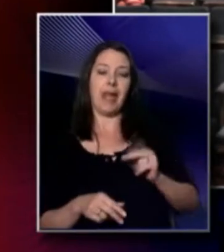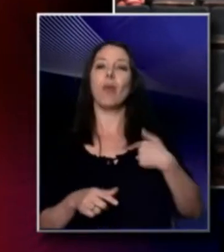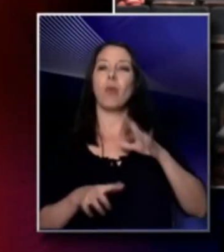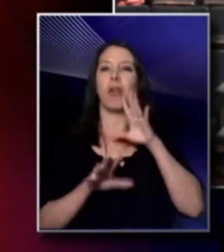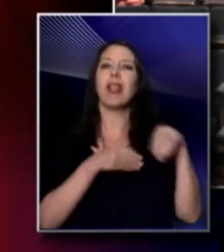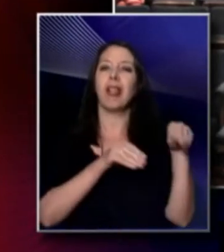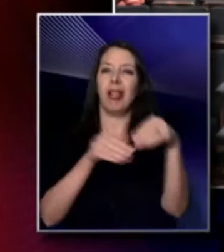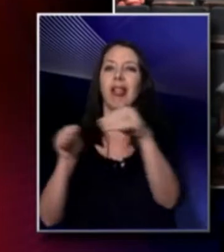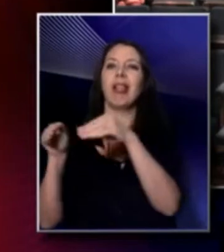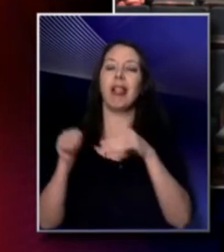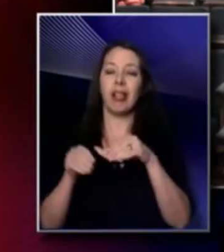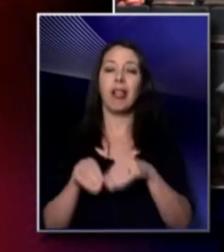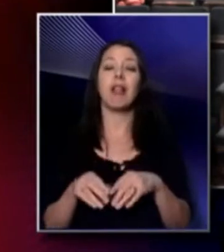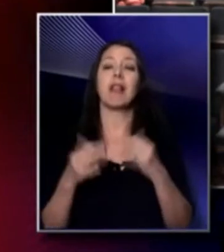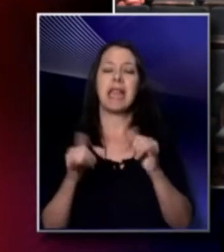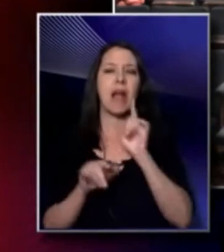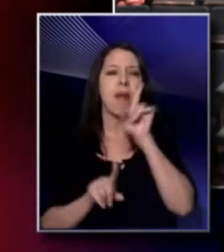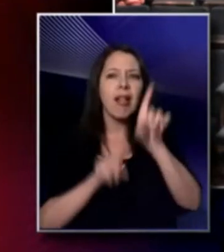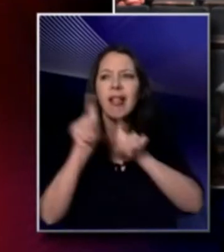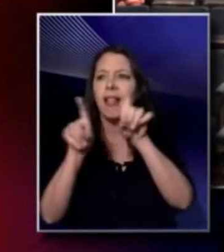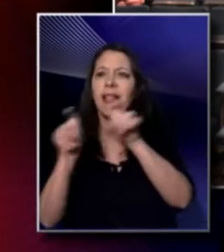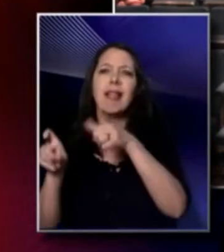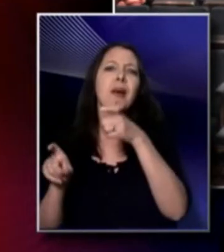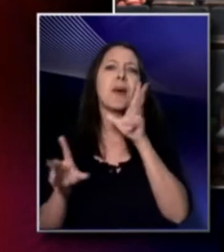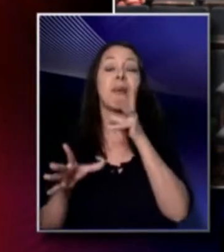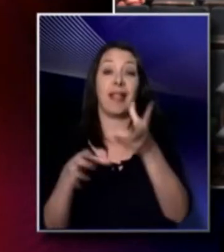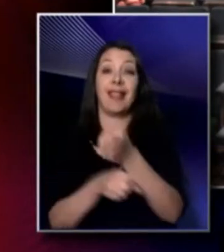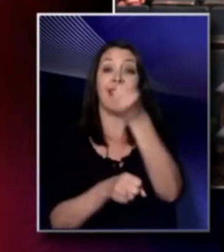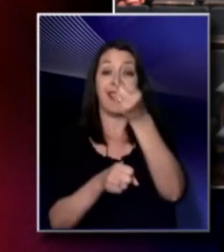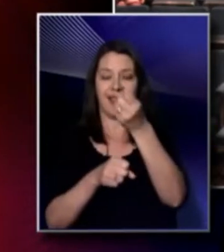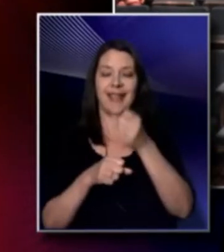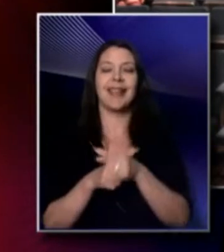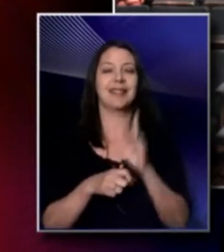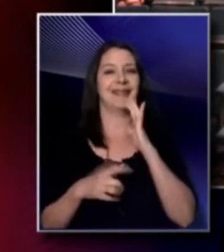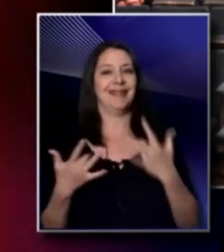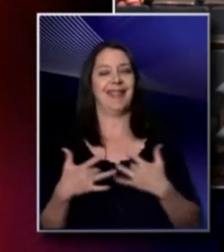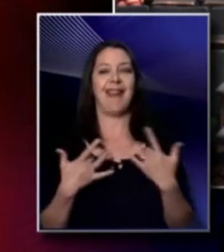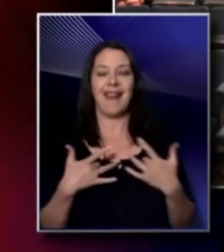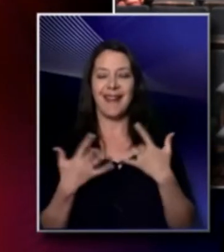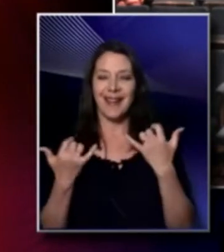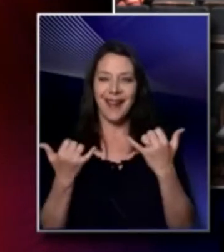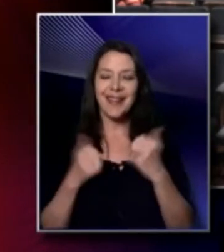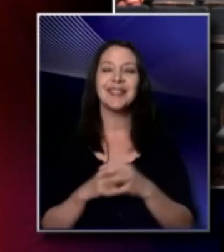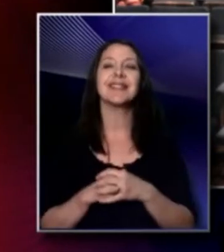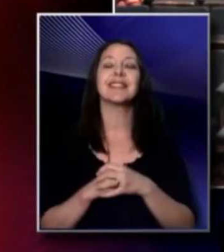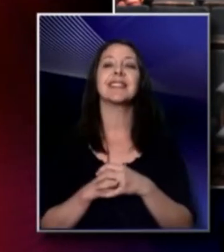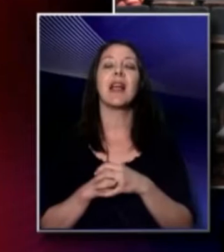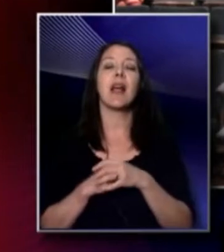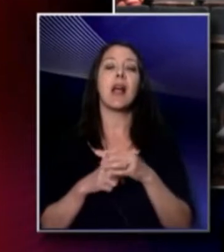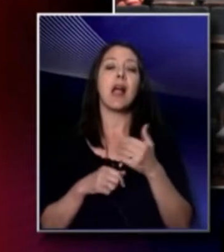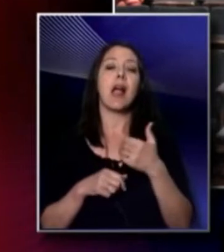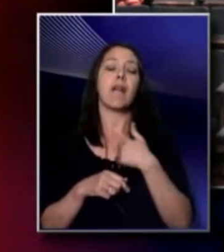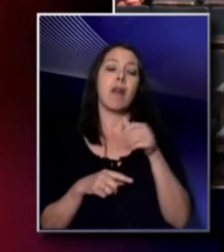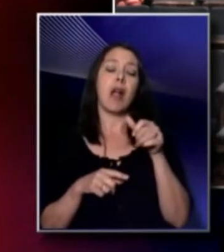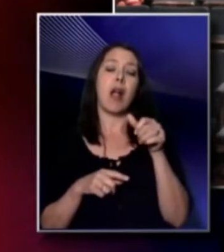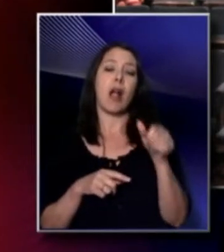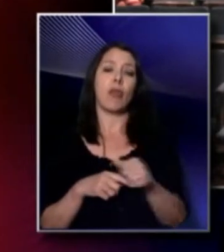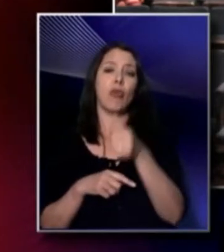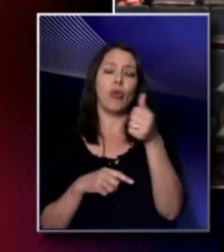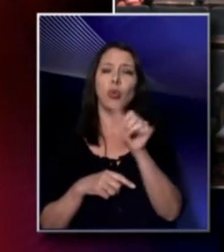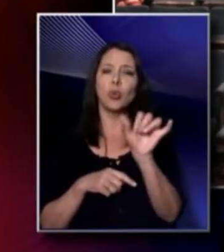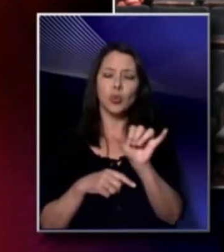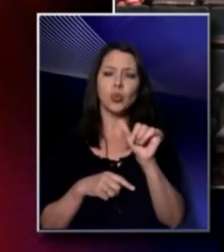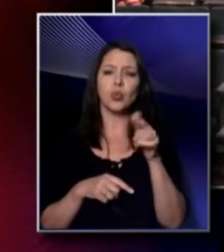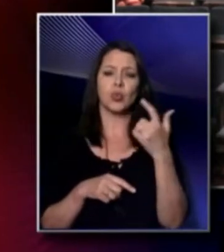a survey to see who wins, and so we're excited about that. The other thing is we are just sent out letters a couple